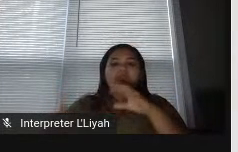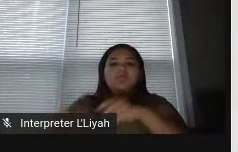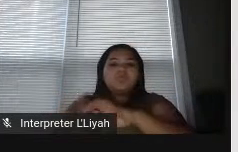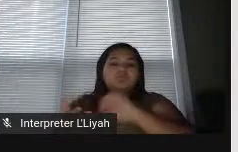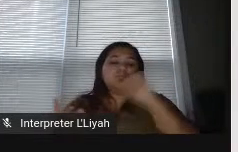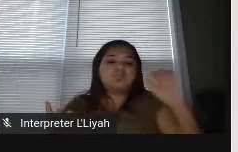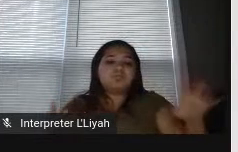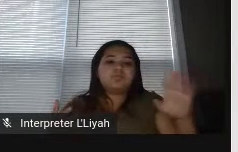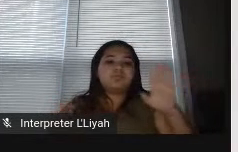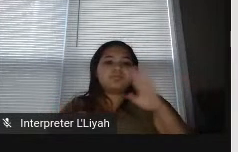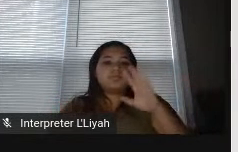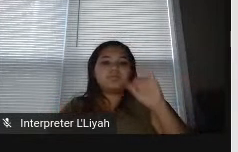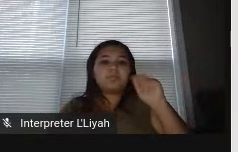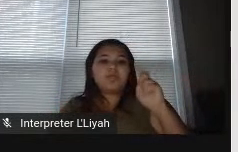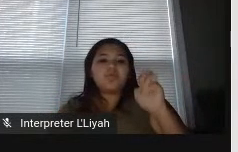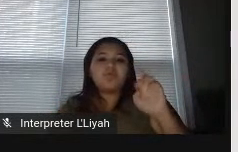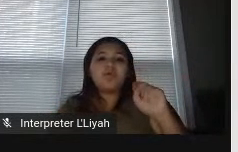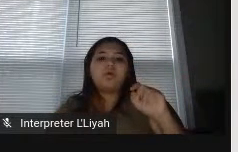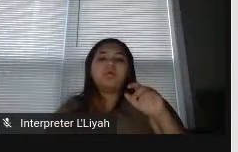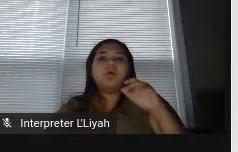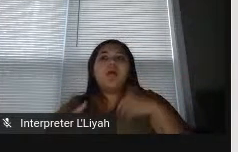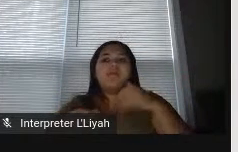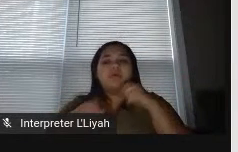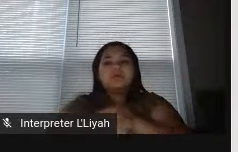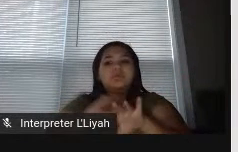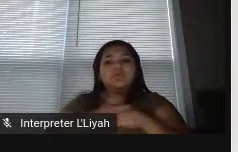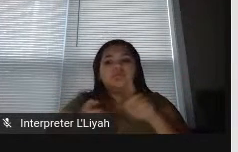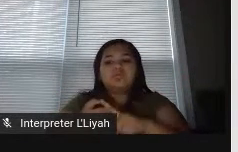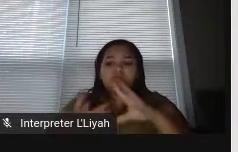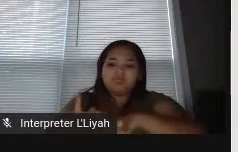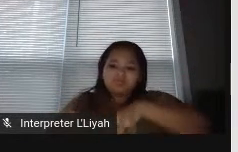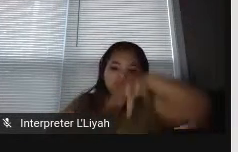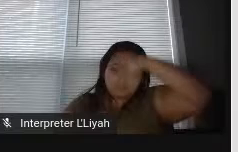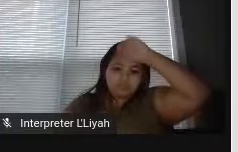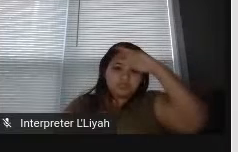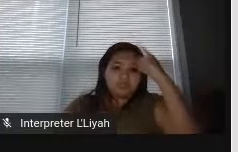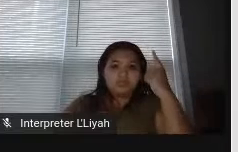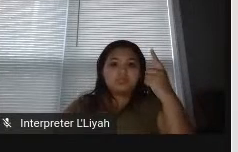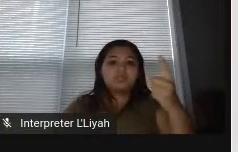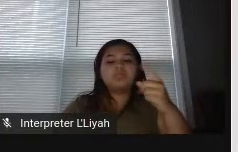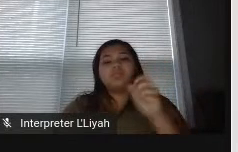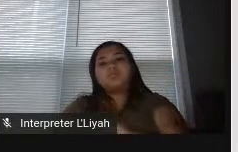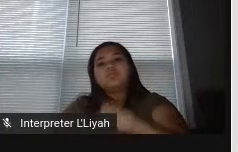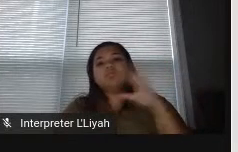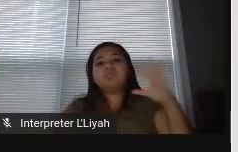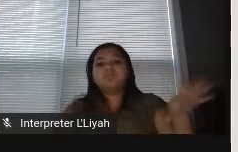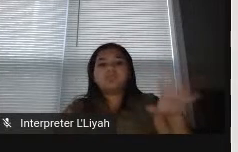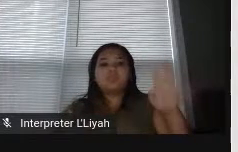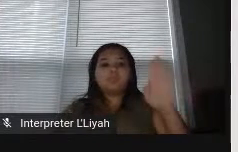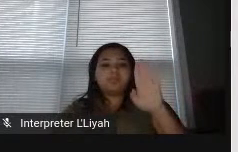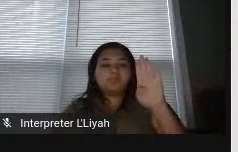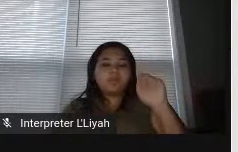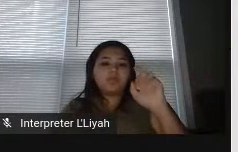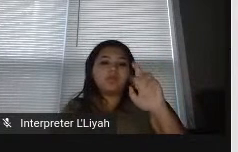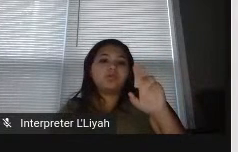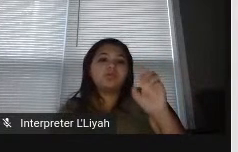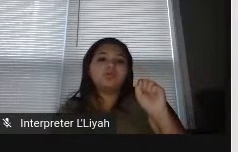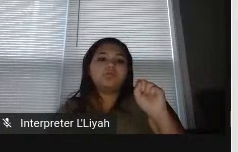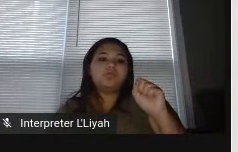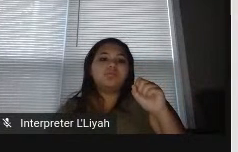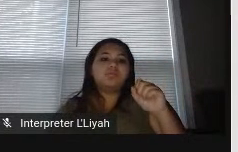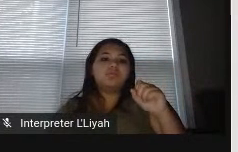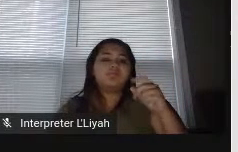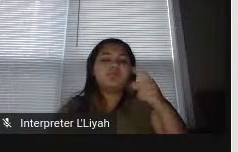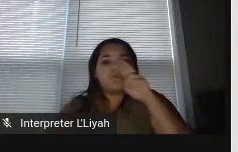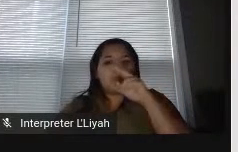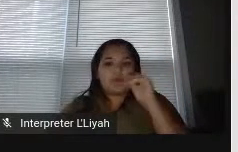barriers and give children access to learning. So one removes the barriers, but if you look at an